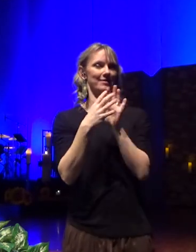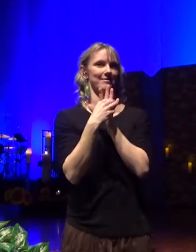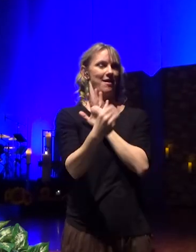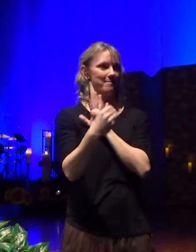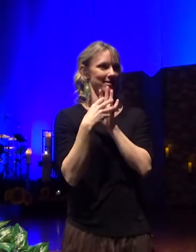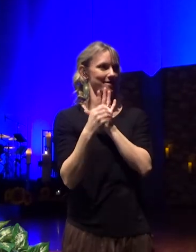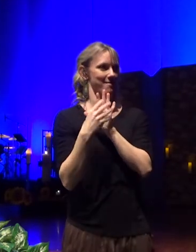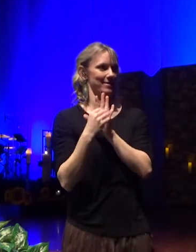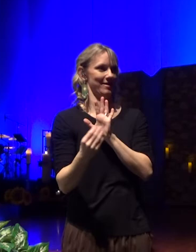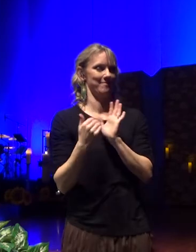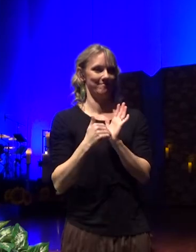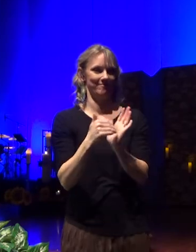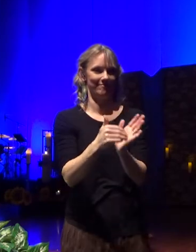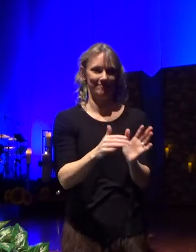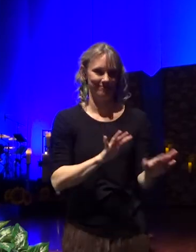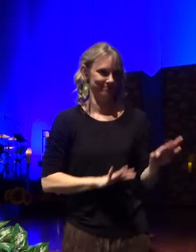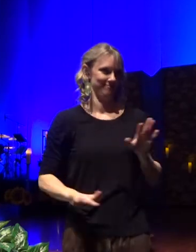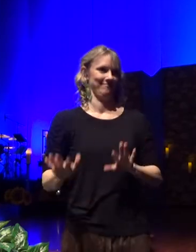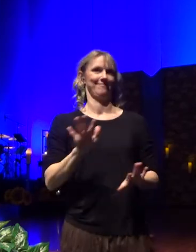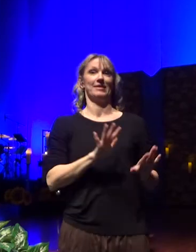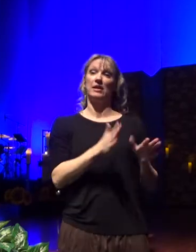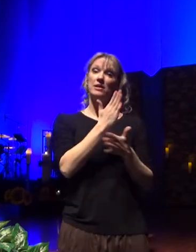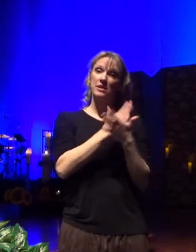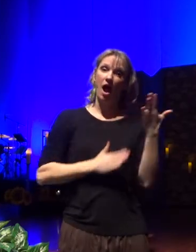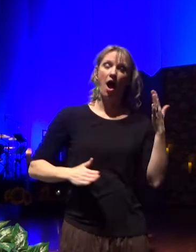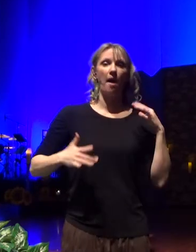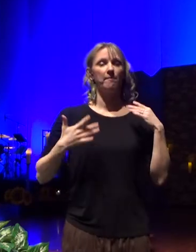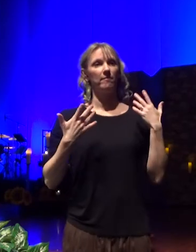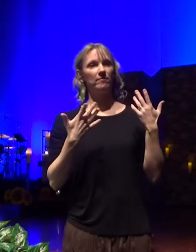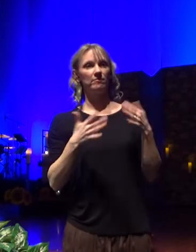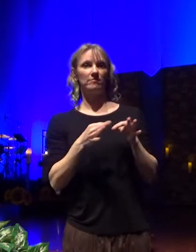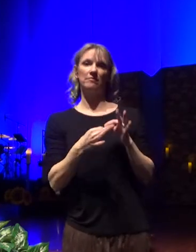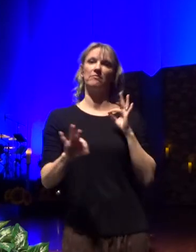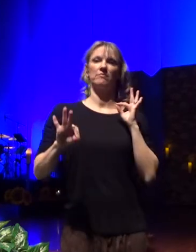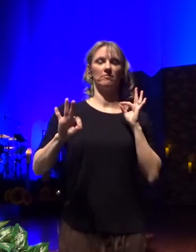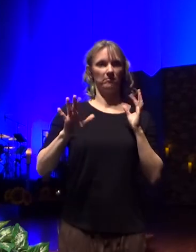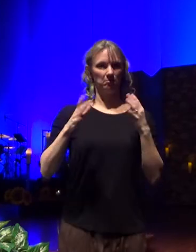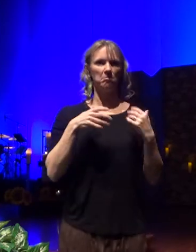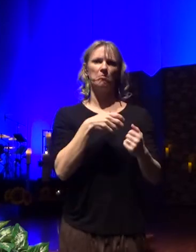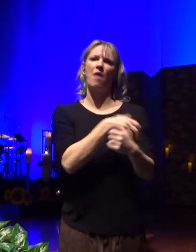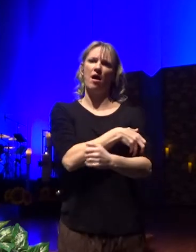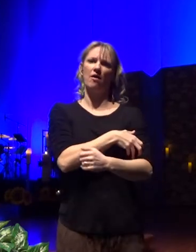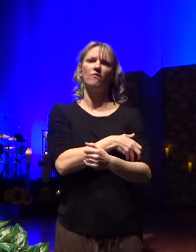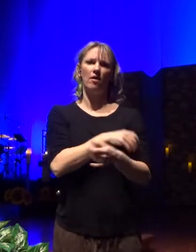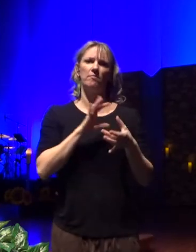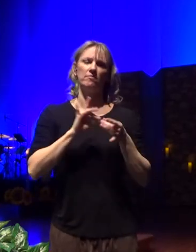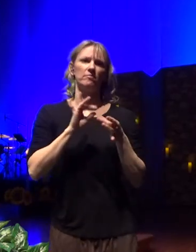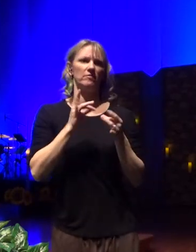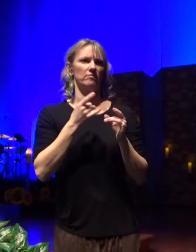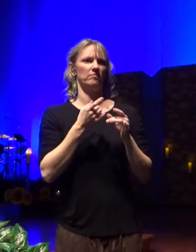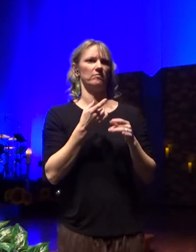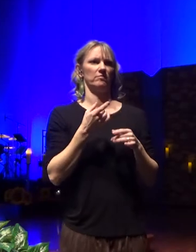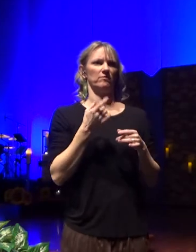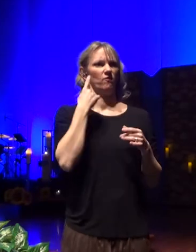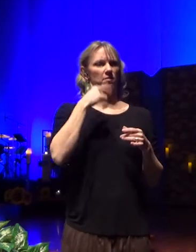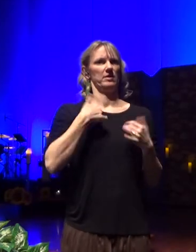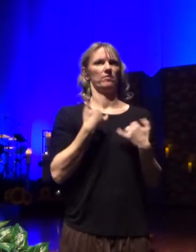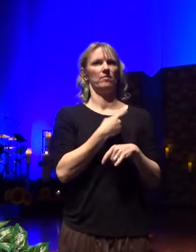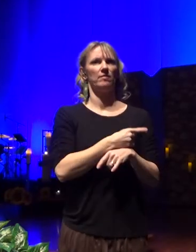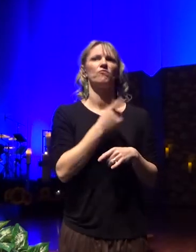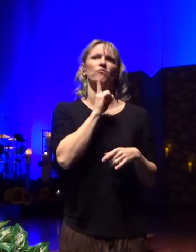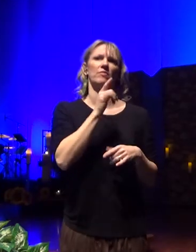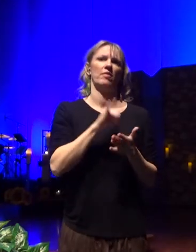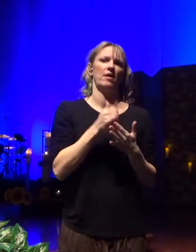that. A couple subtle but powerful messages from that statement for me as well, is this